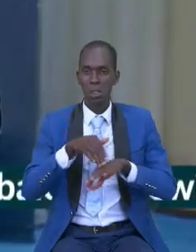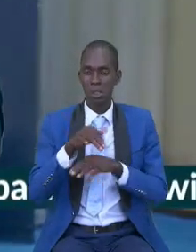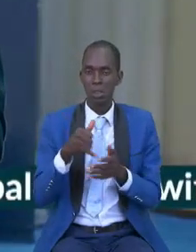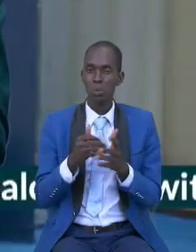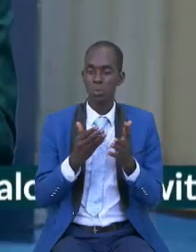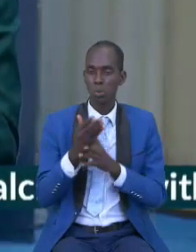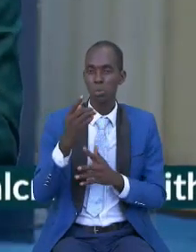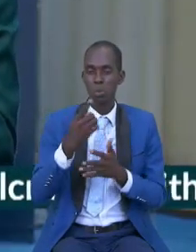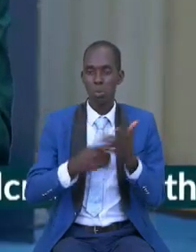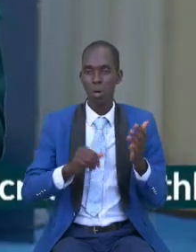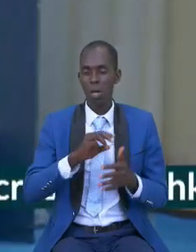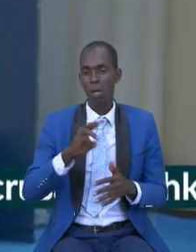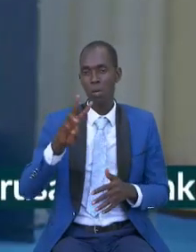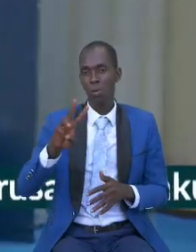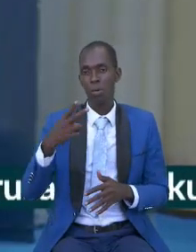SMS.